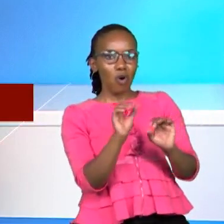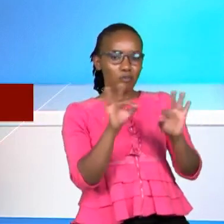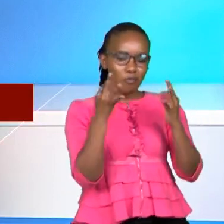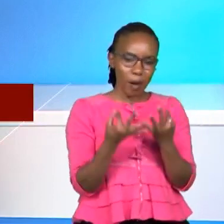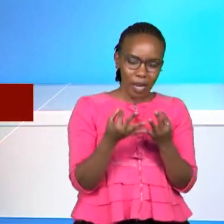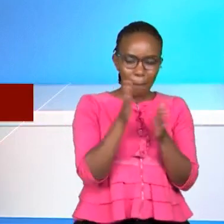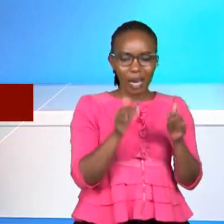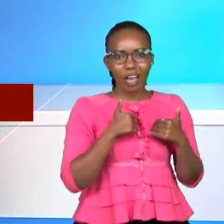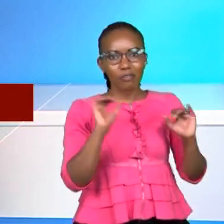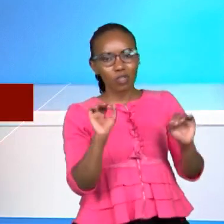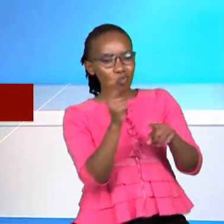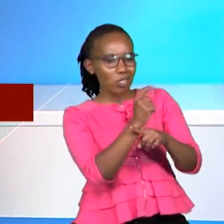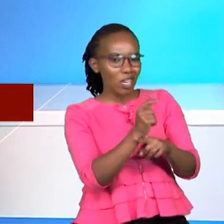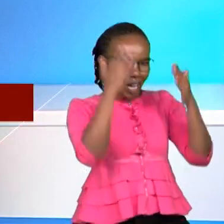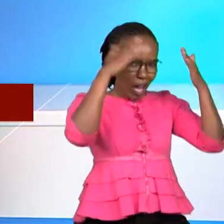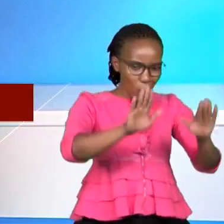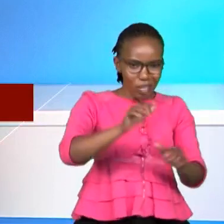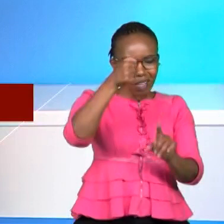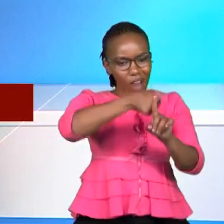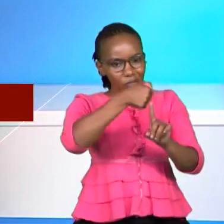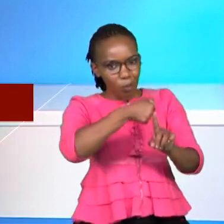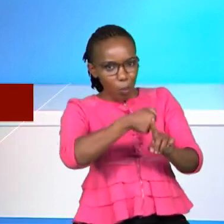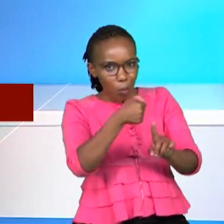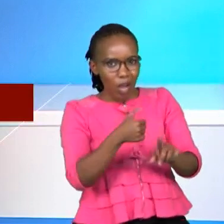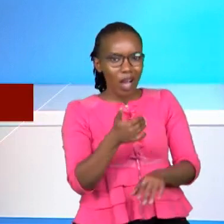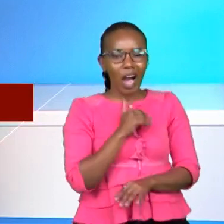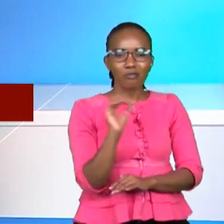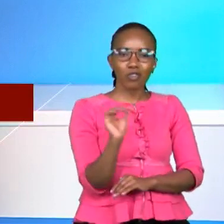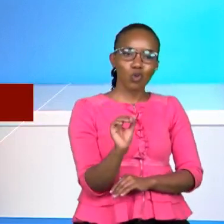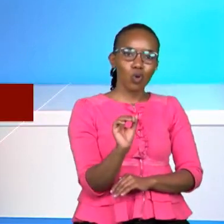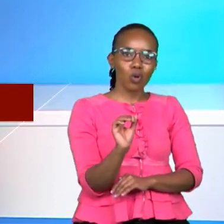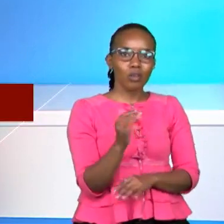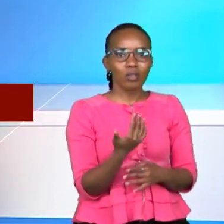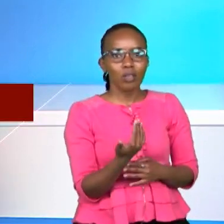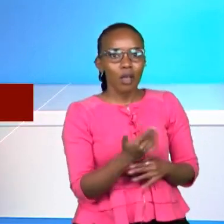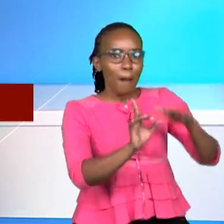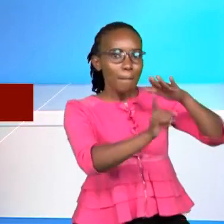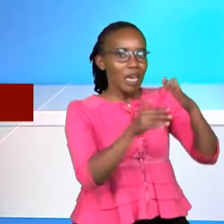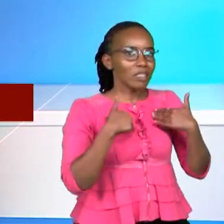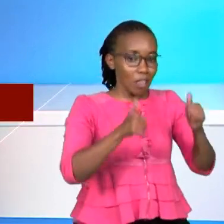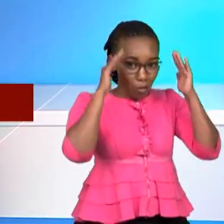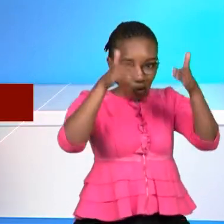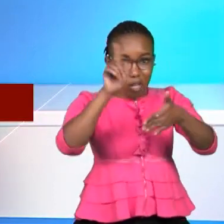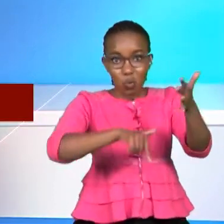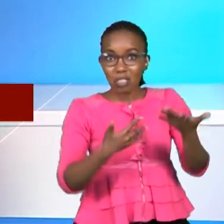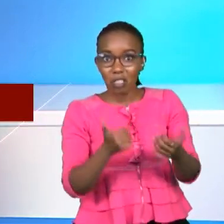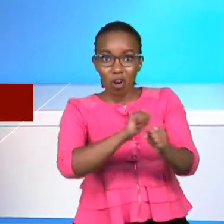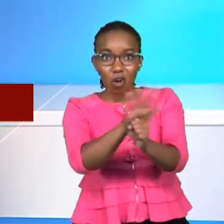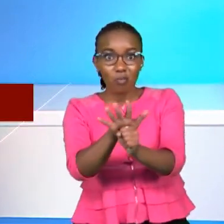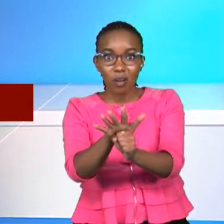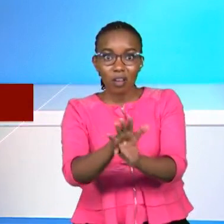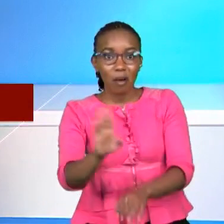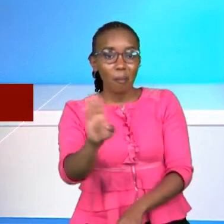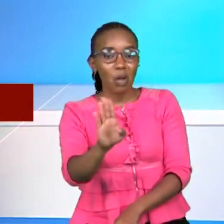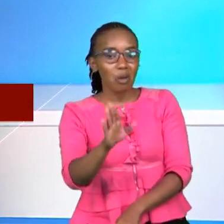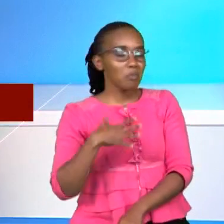training, sensitization and advocacy is not being channeled that way. Look at what the Ministry of Health is focusing on. Mm-hmm. COVID-19